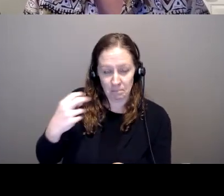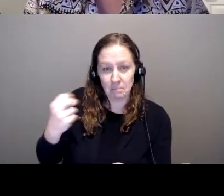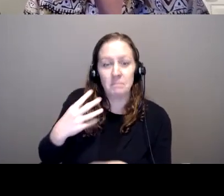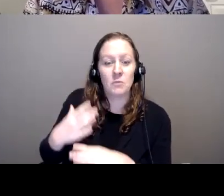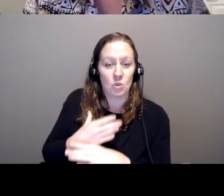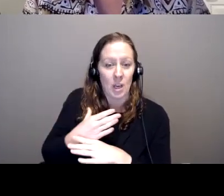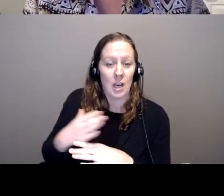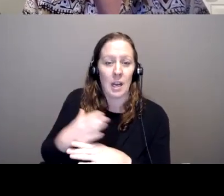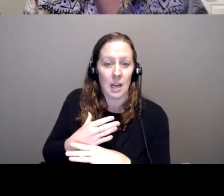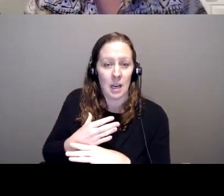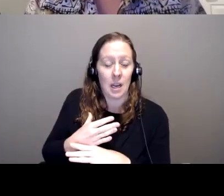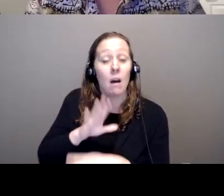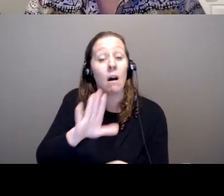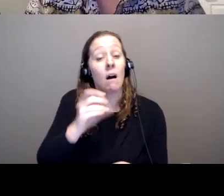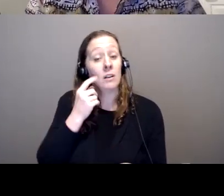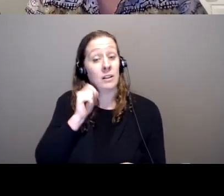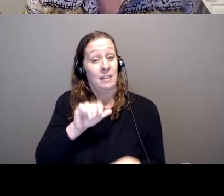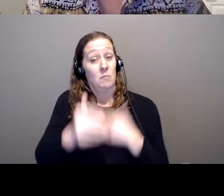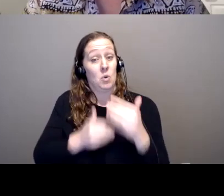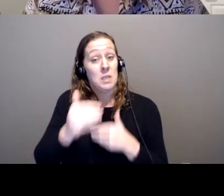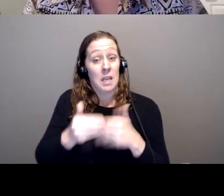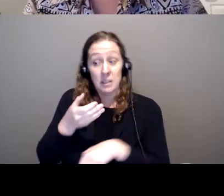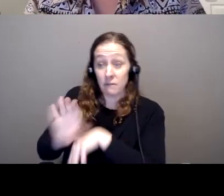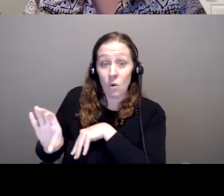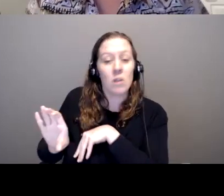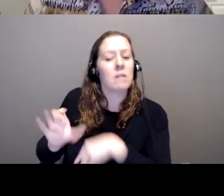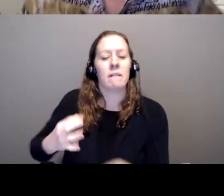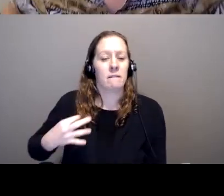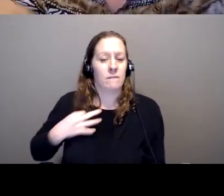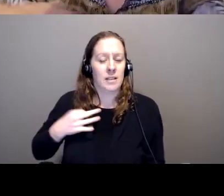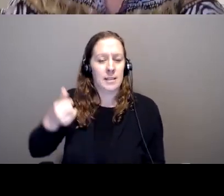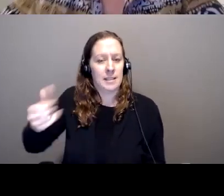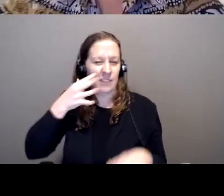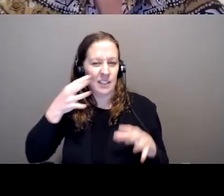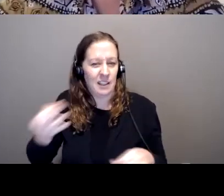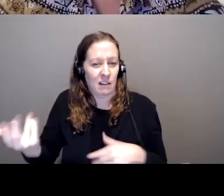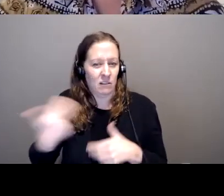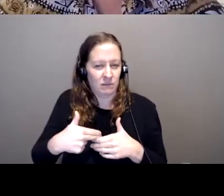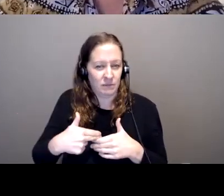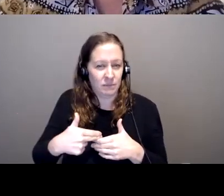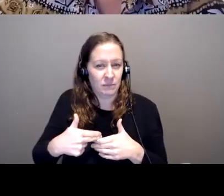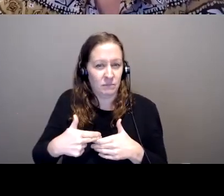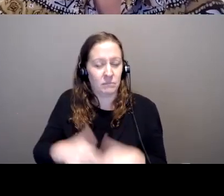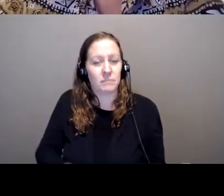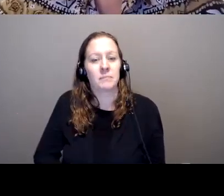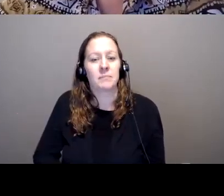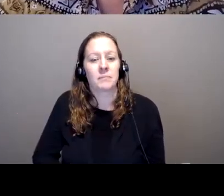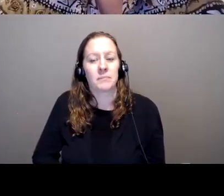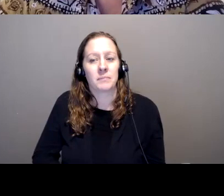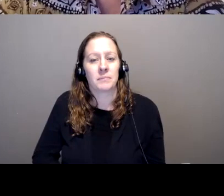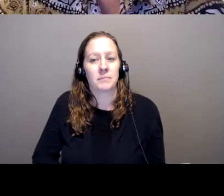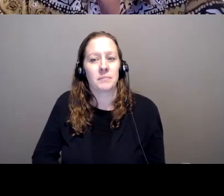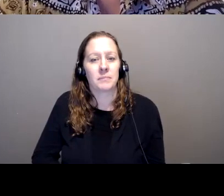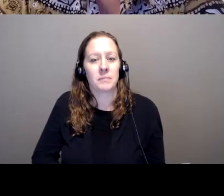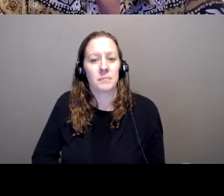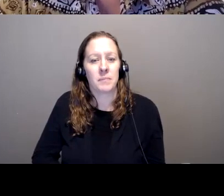a voluntary process for people to participate in. They can feel that they